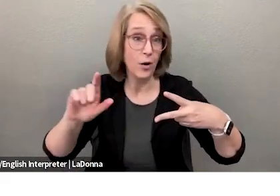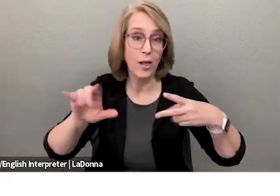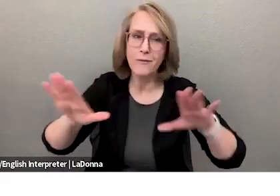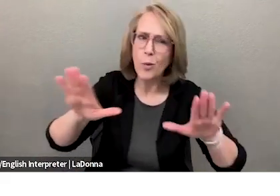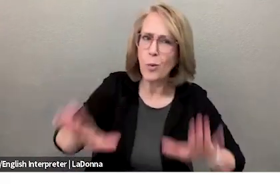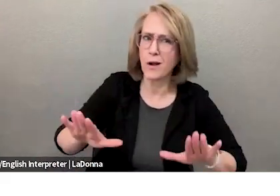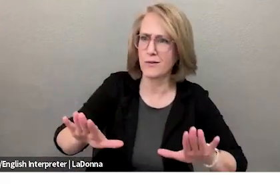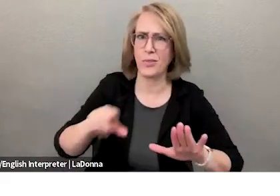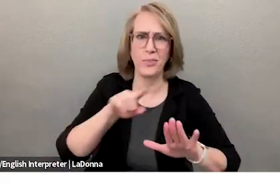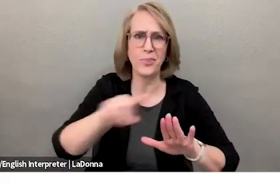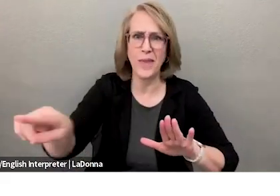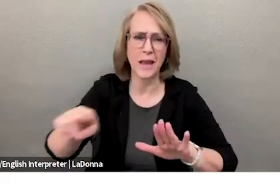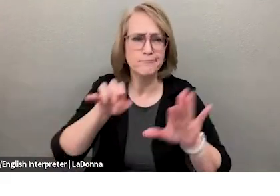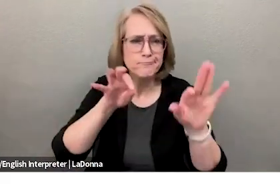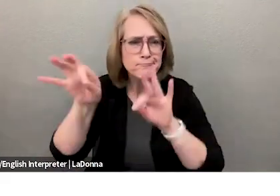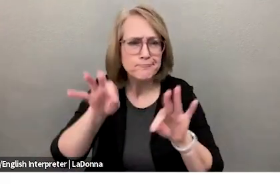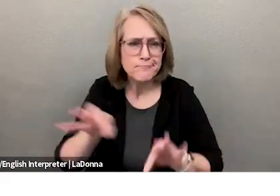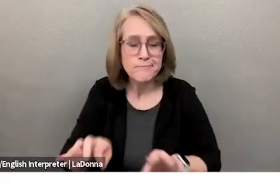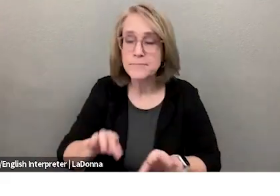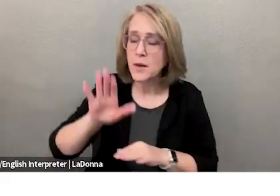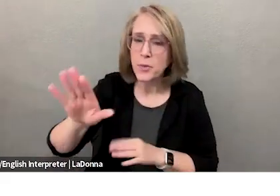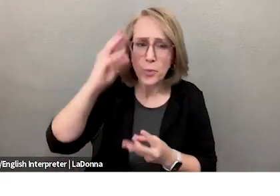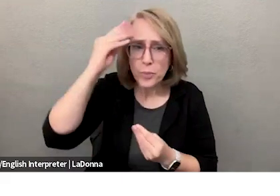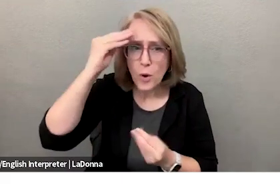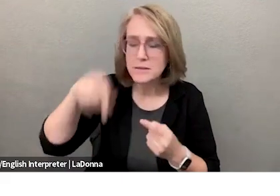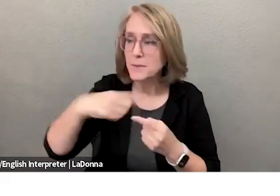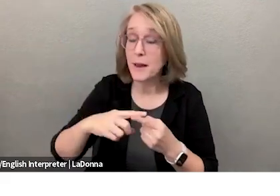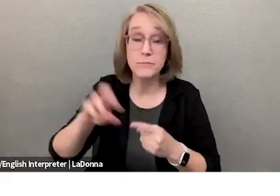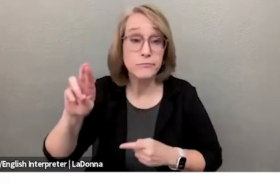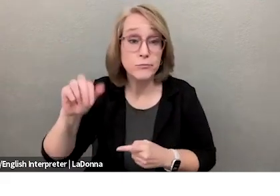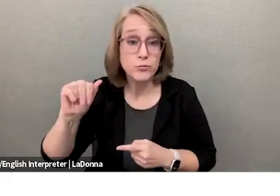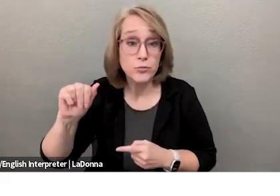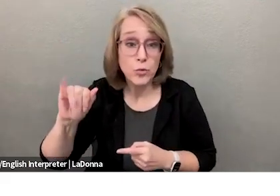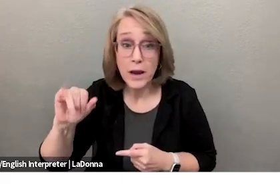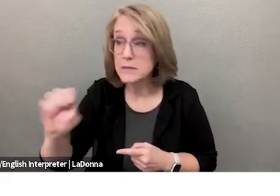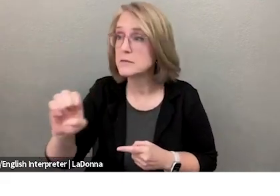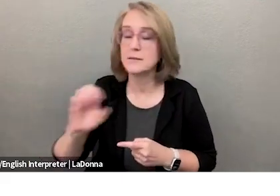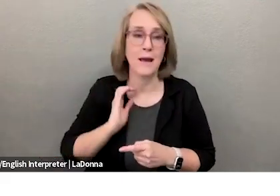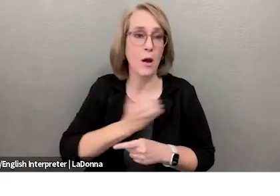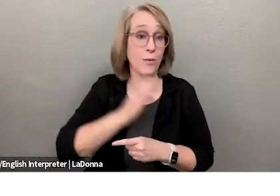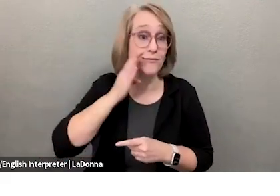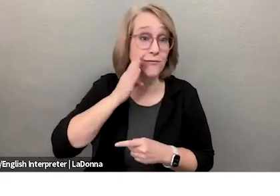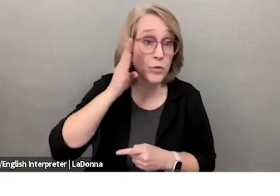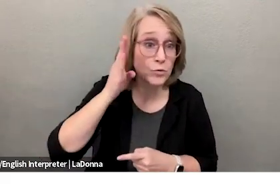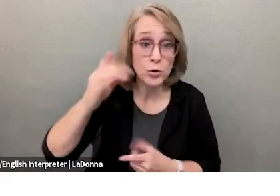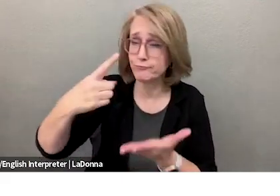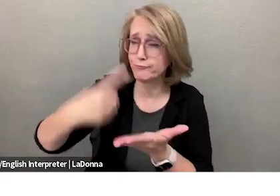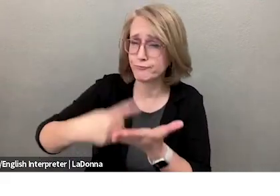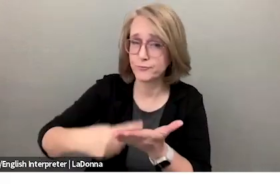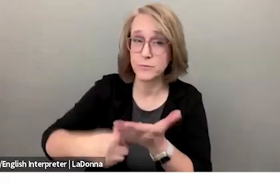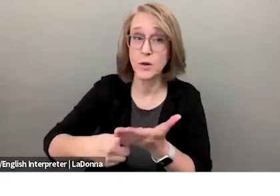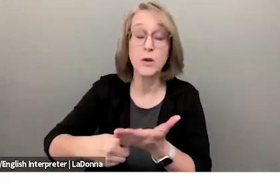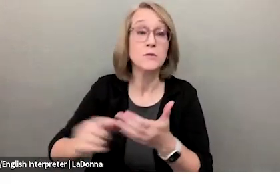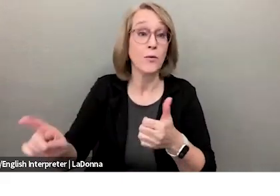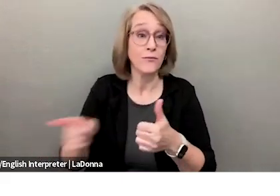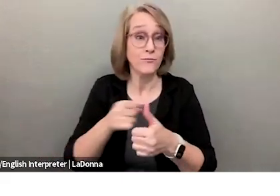showing me their thoughts on RAISE and their thoughts on direction moving forward. So Jonathan Cotter,